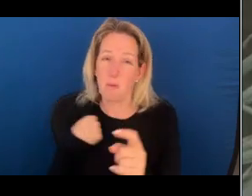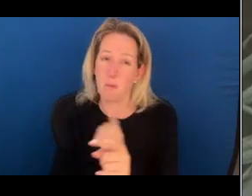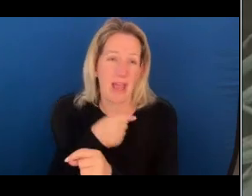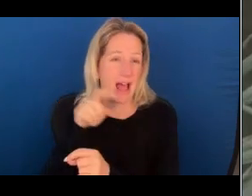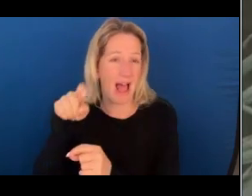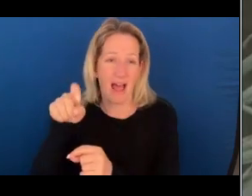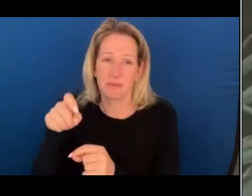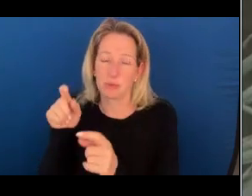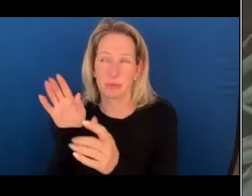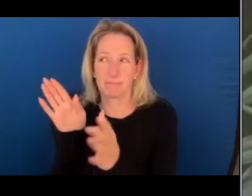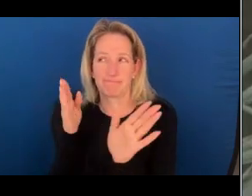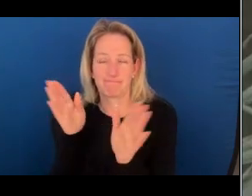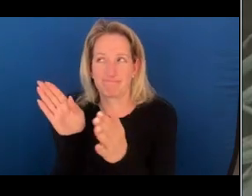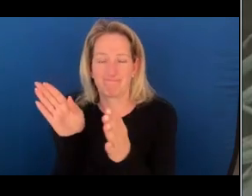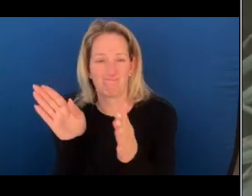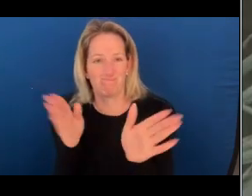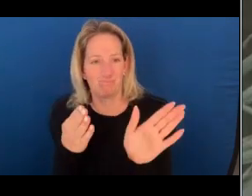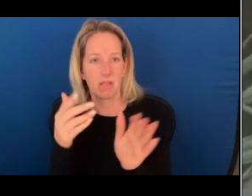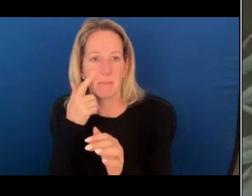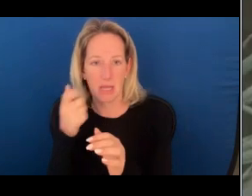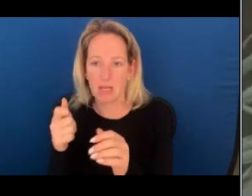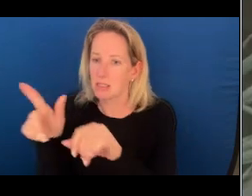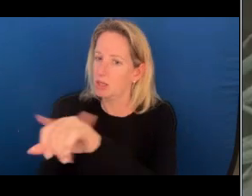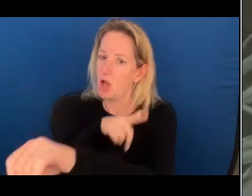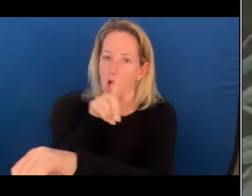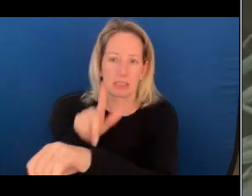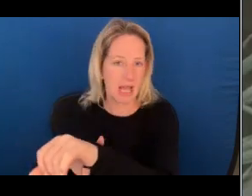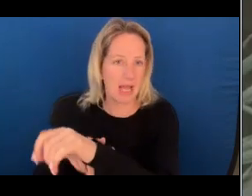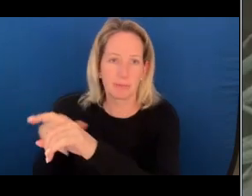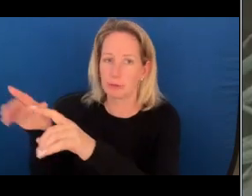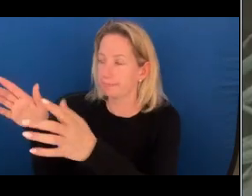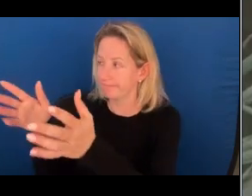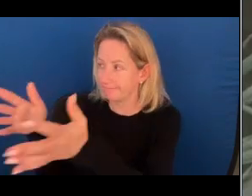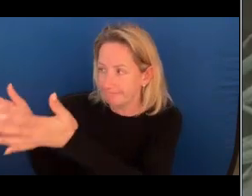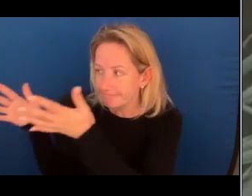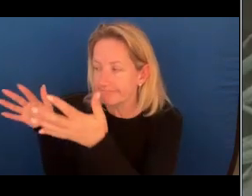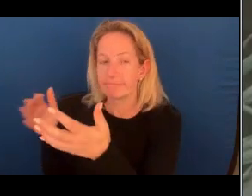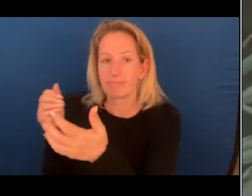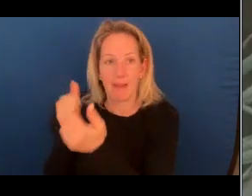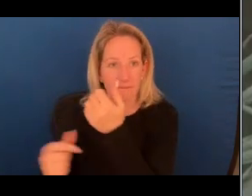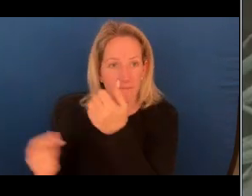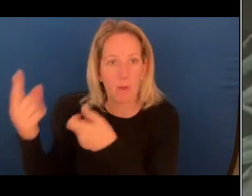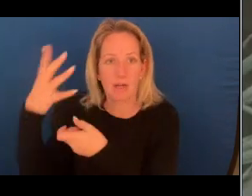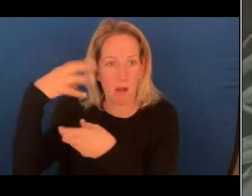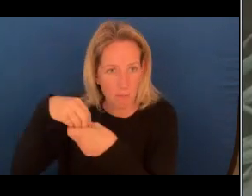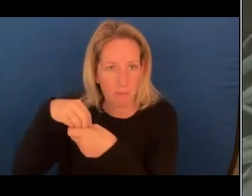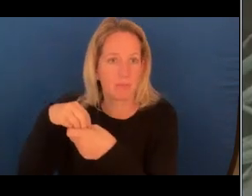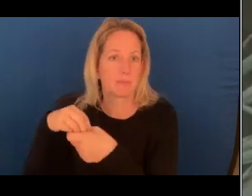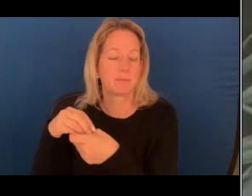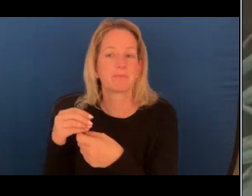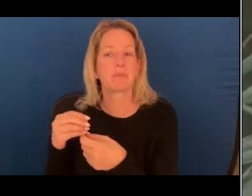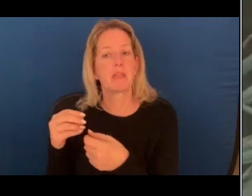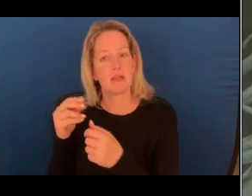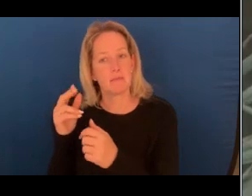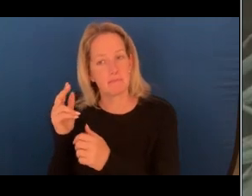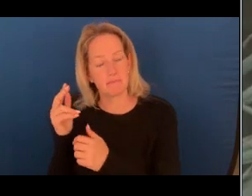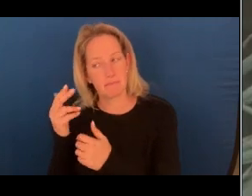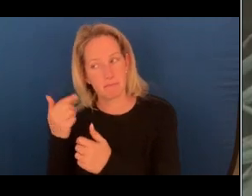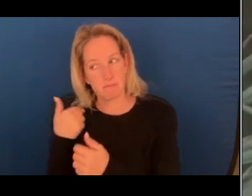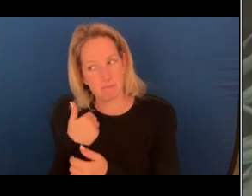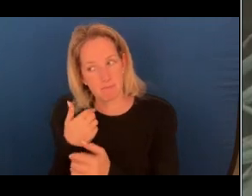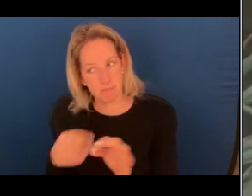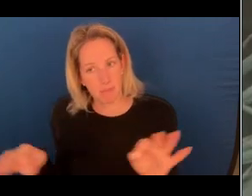actually contact these people, get them on board and together. So it is, you know, building those,